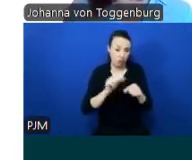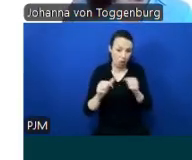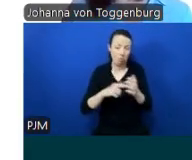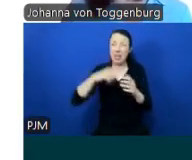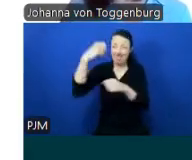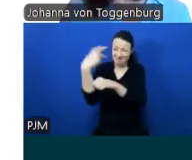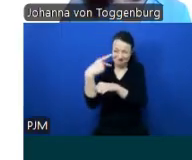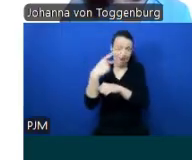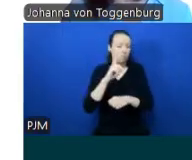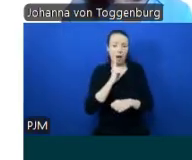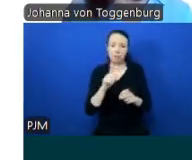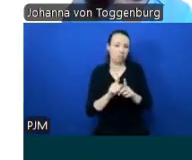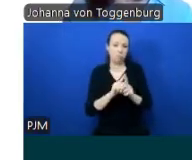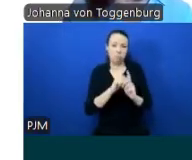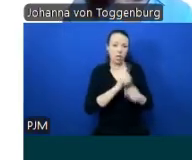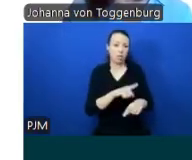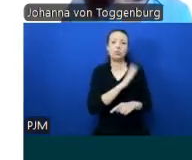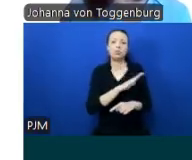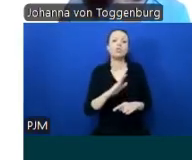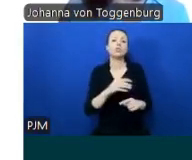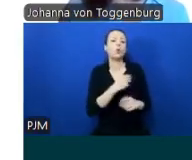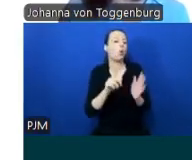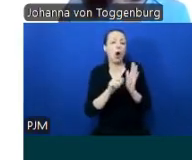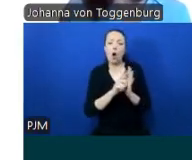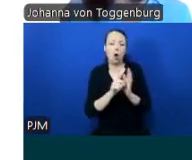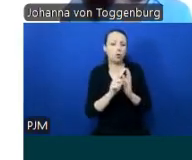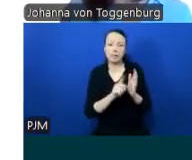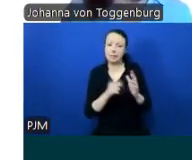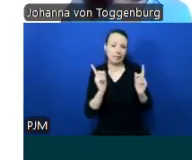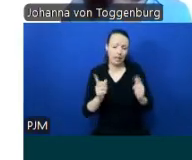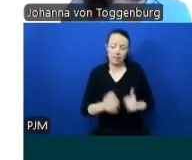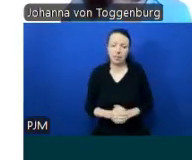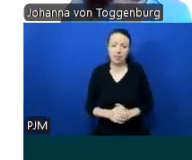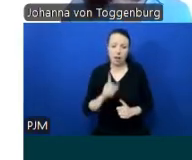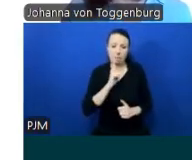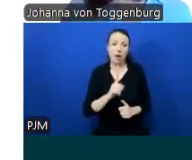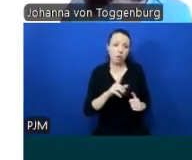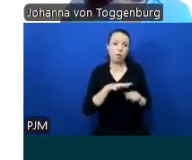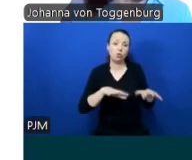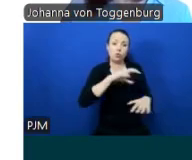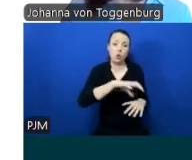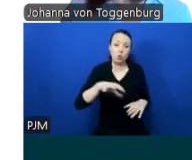vulnerable groups. So it's important for municipalities, cities,